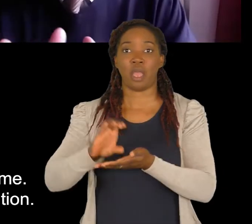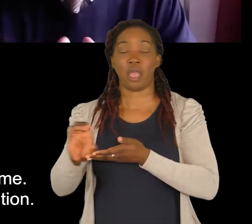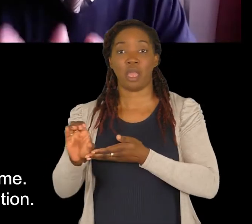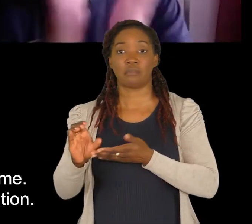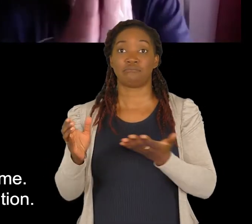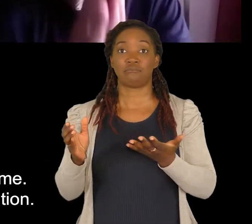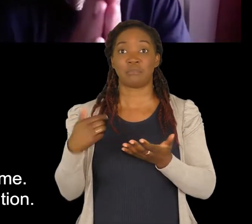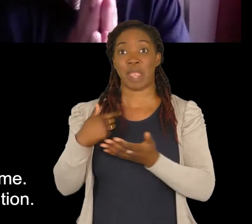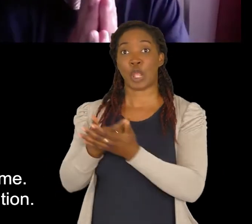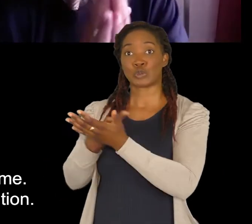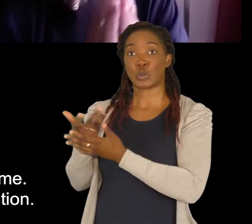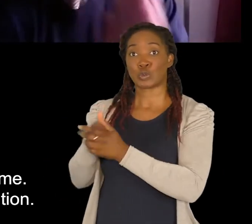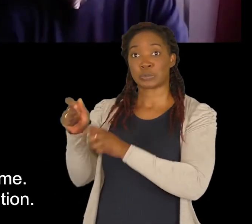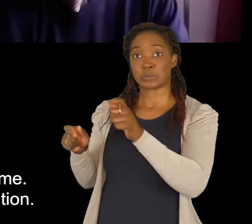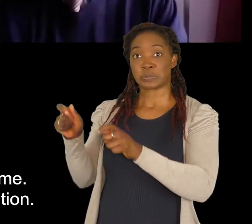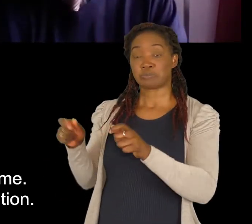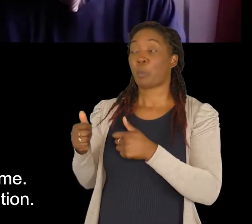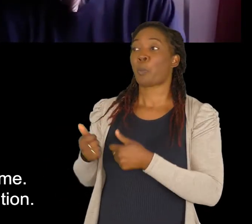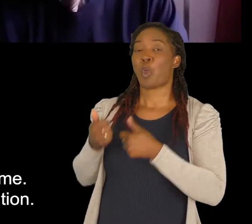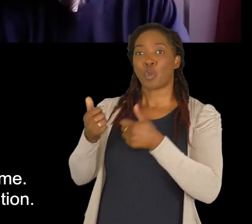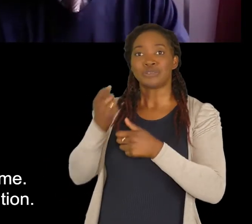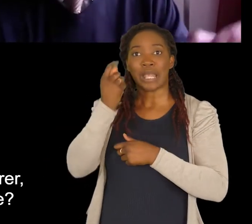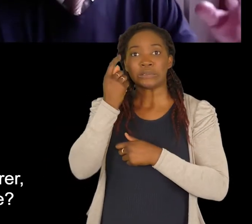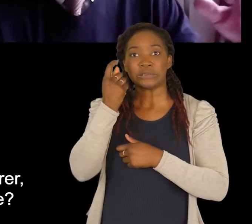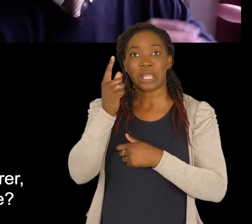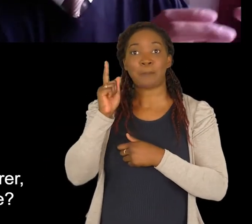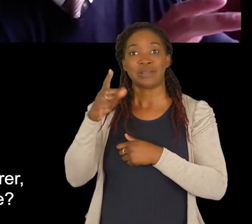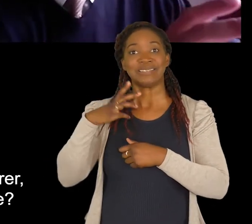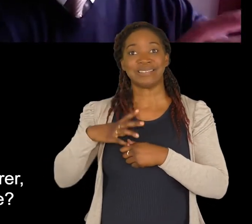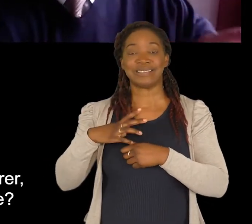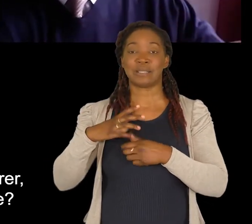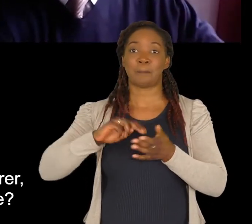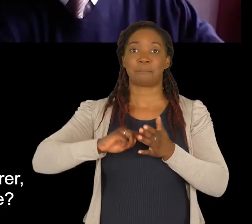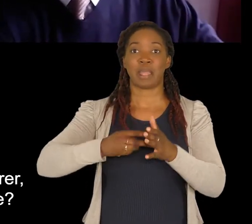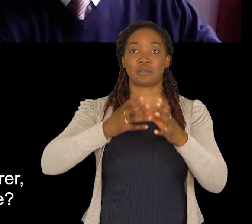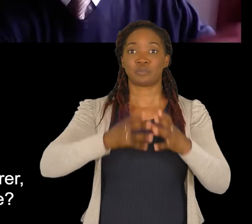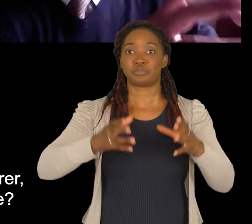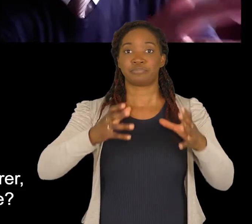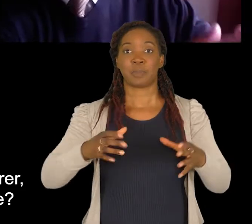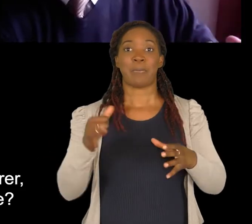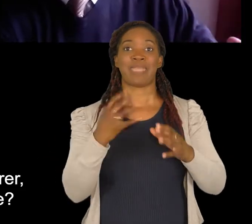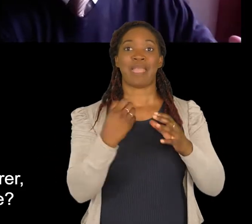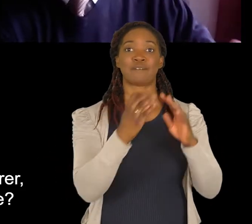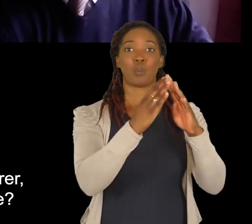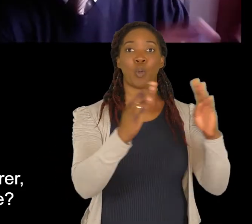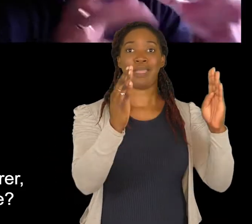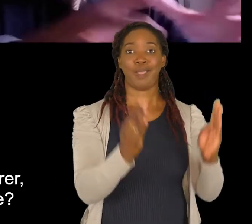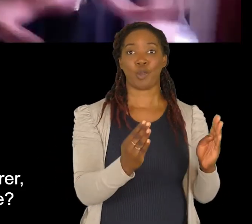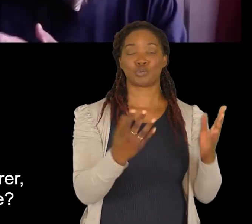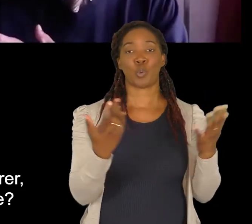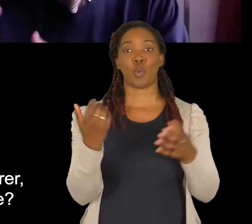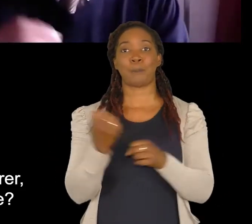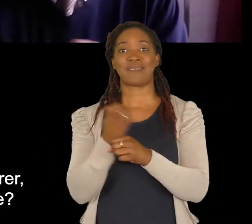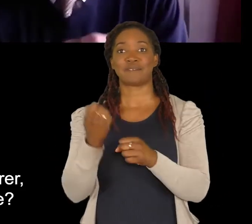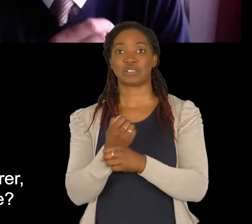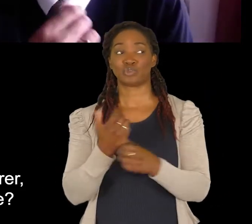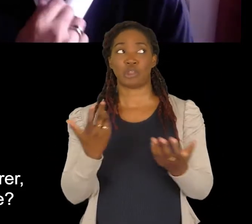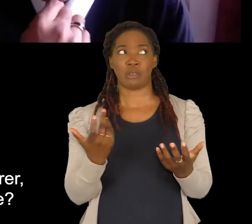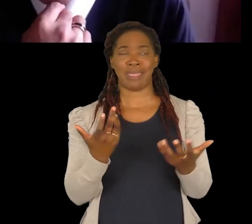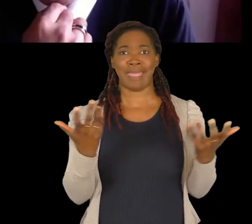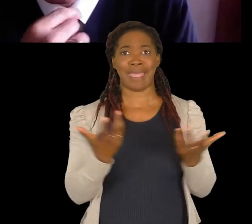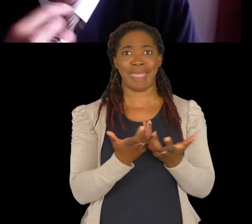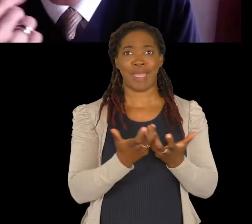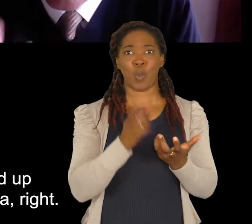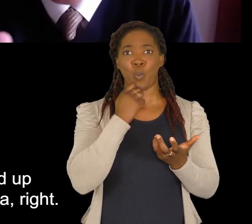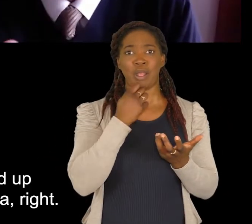the question. Great idea, great execution. Okay, you have a warehouse or a manufacturer, or how's it going to get to the